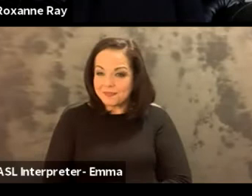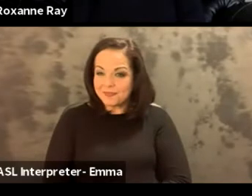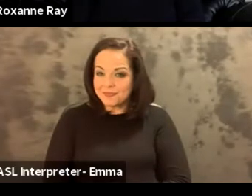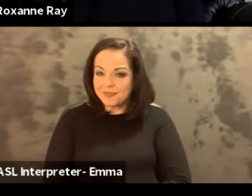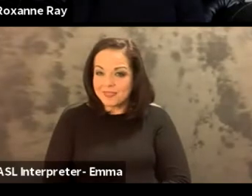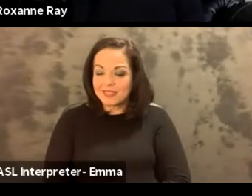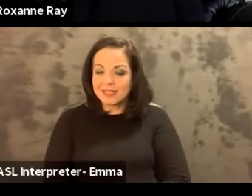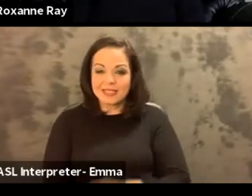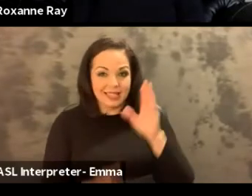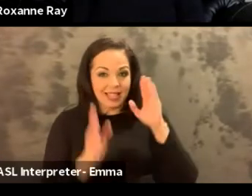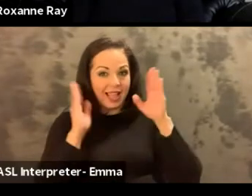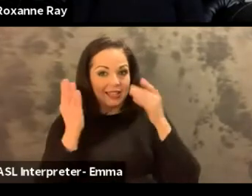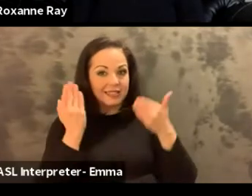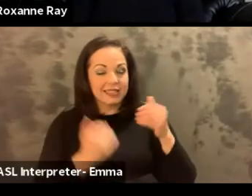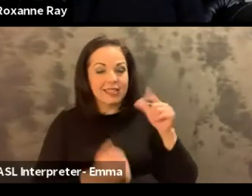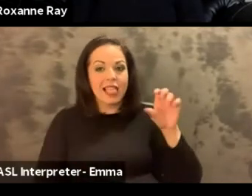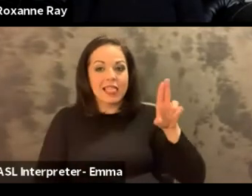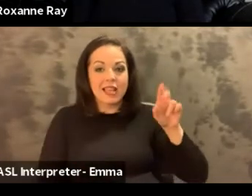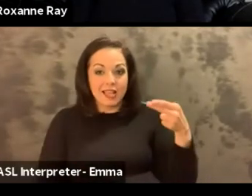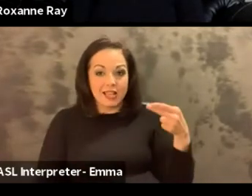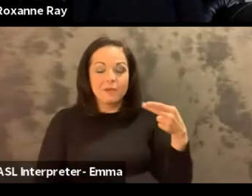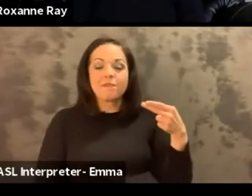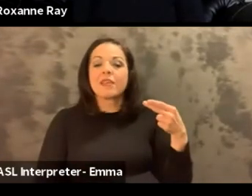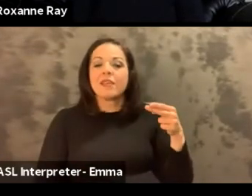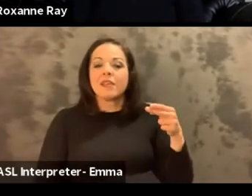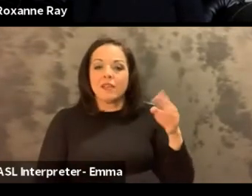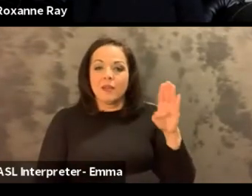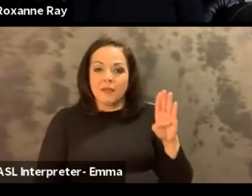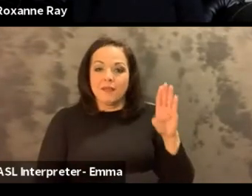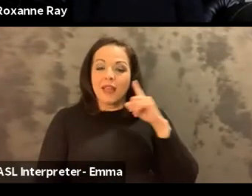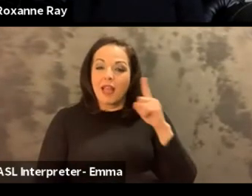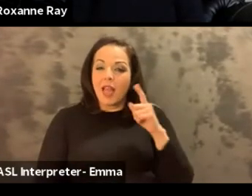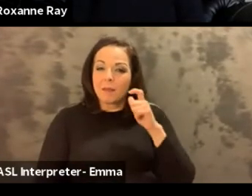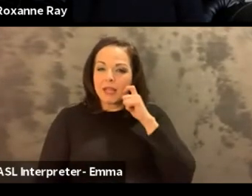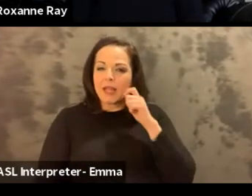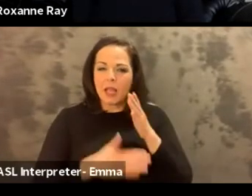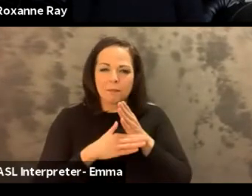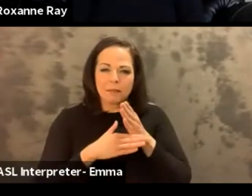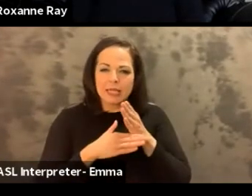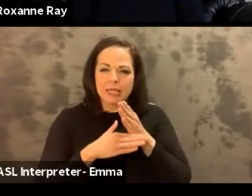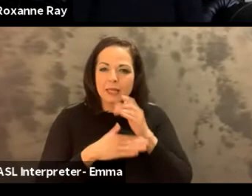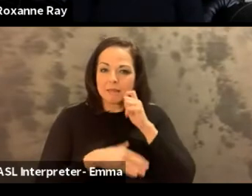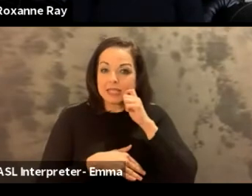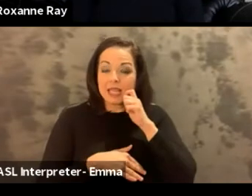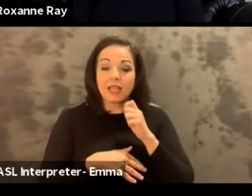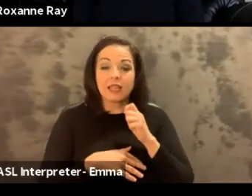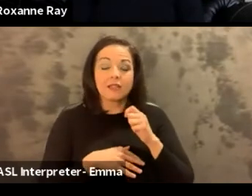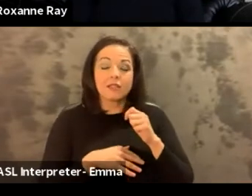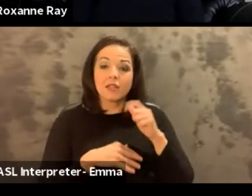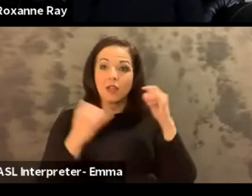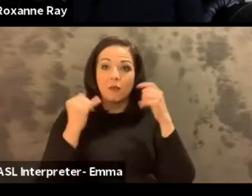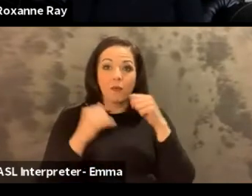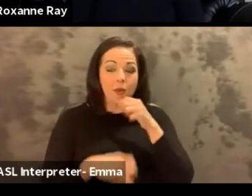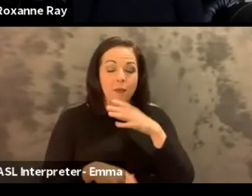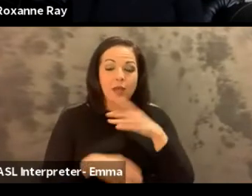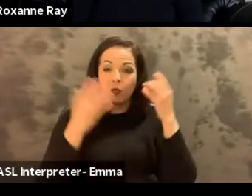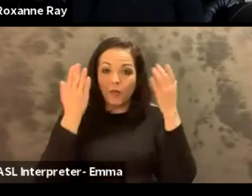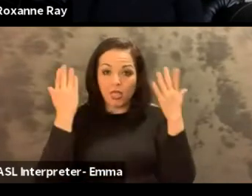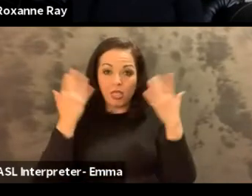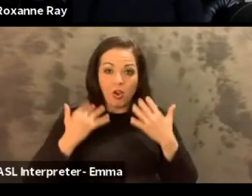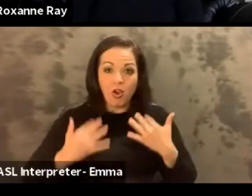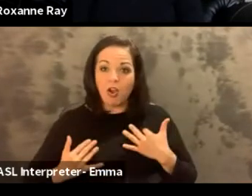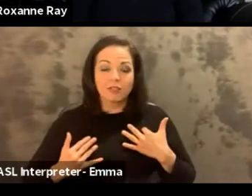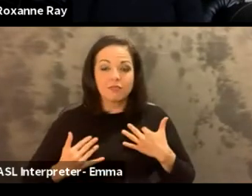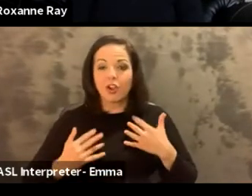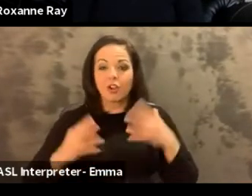Hi, folks. I'm Leah Baltitz. I am a medium-skinned woman with long, dark, curly hair. And